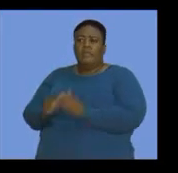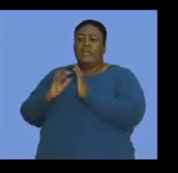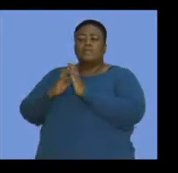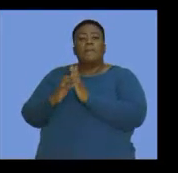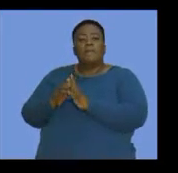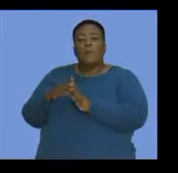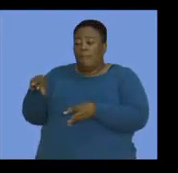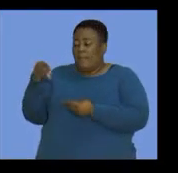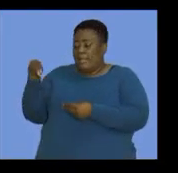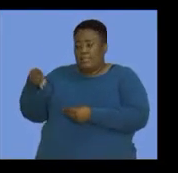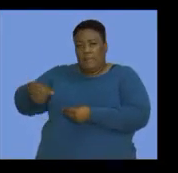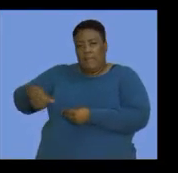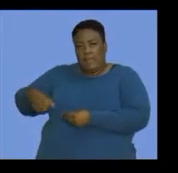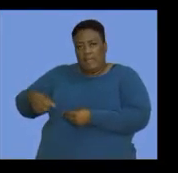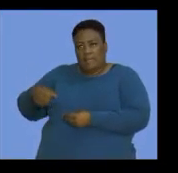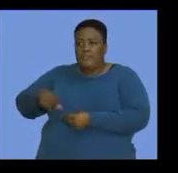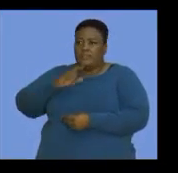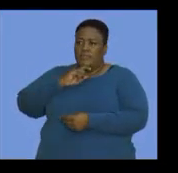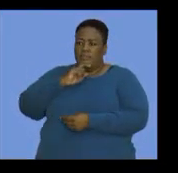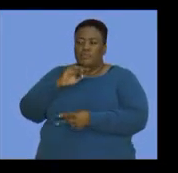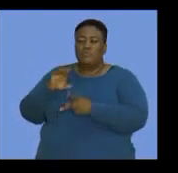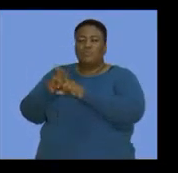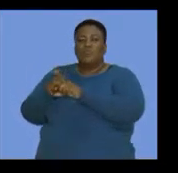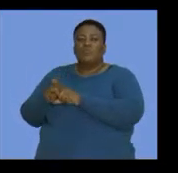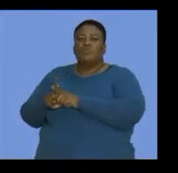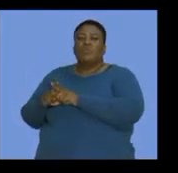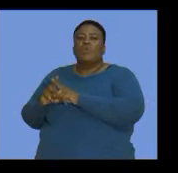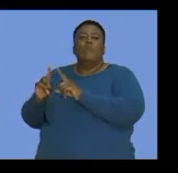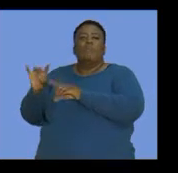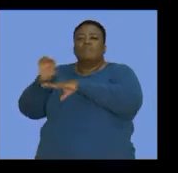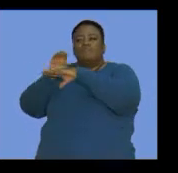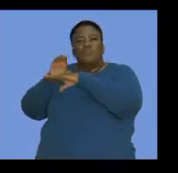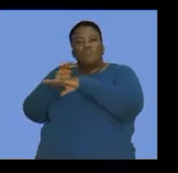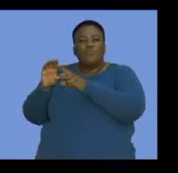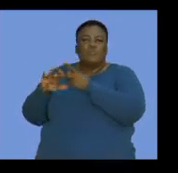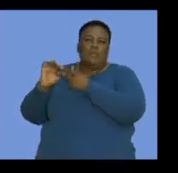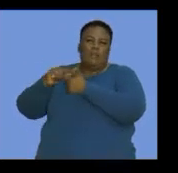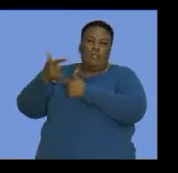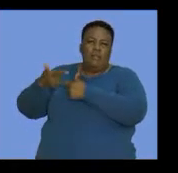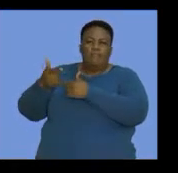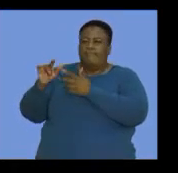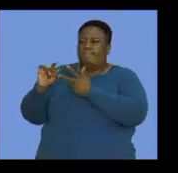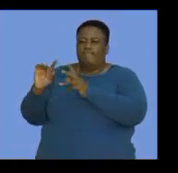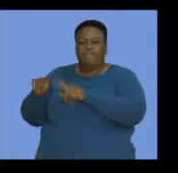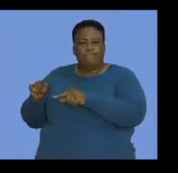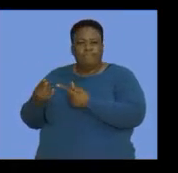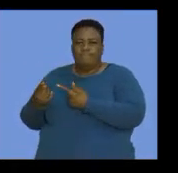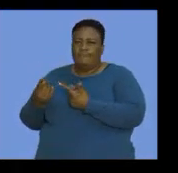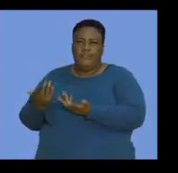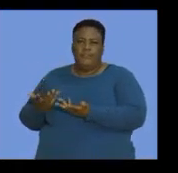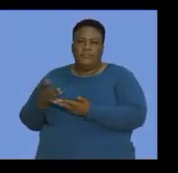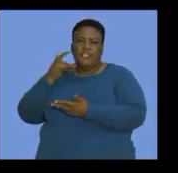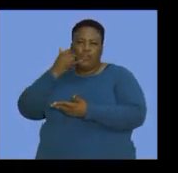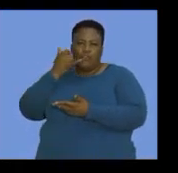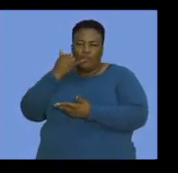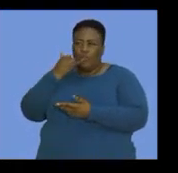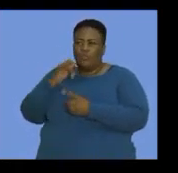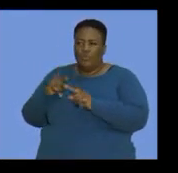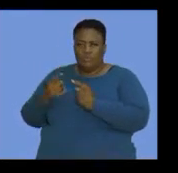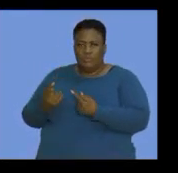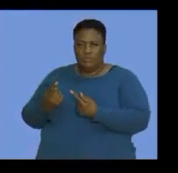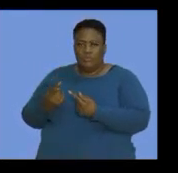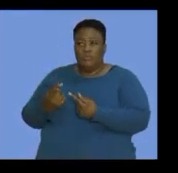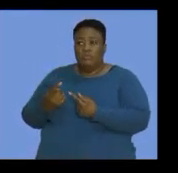that is your plastic bags that are used, as well as your electronic equipment, so your computers, your PCs, your cell